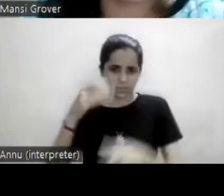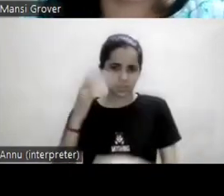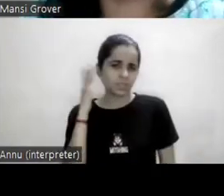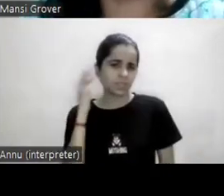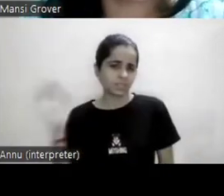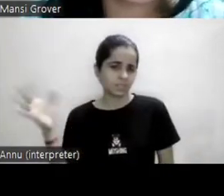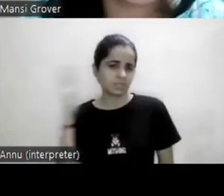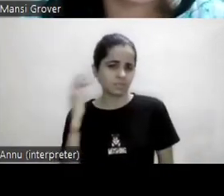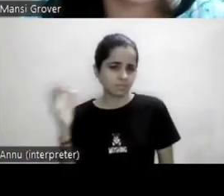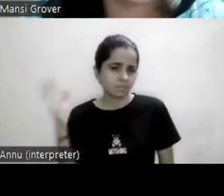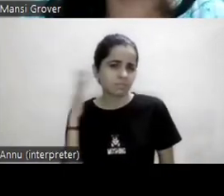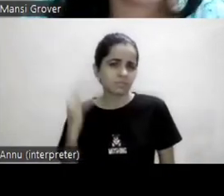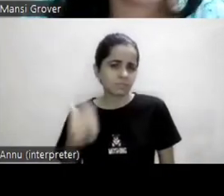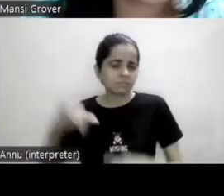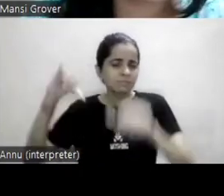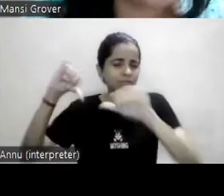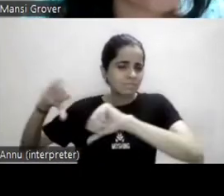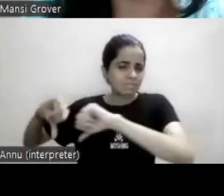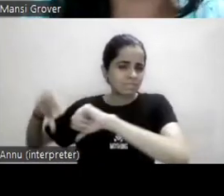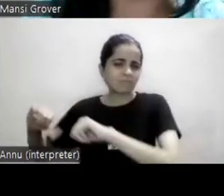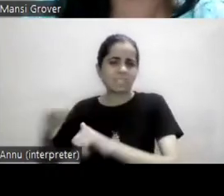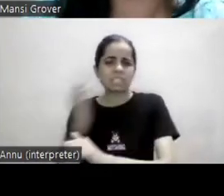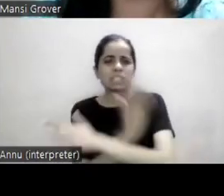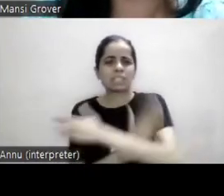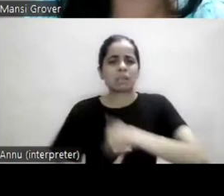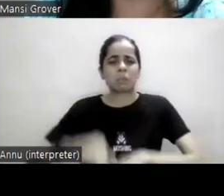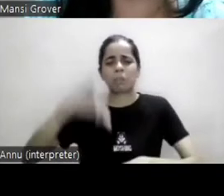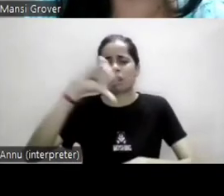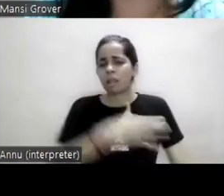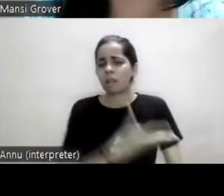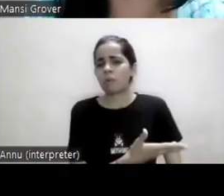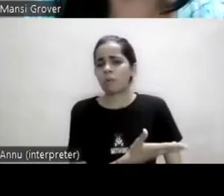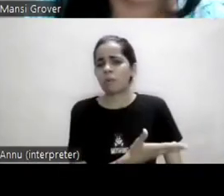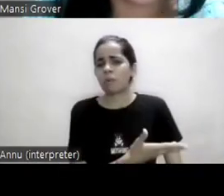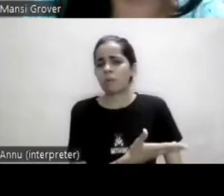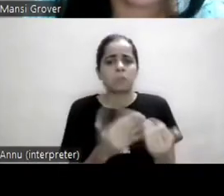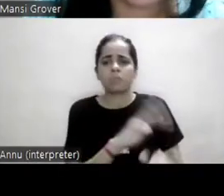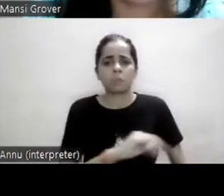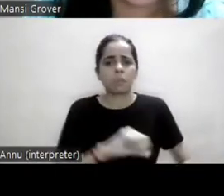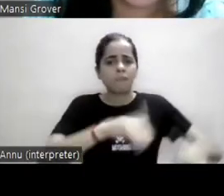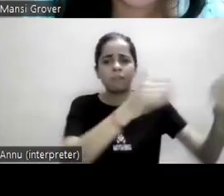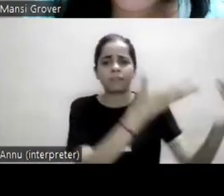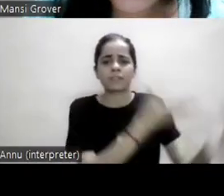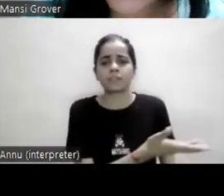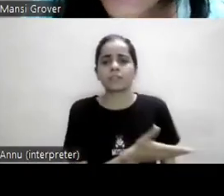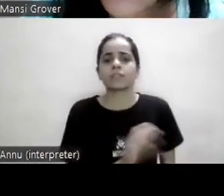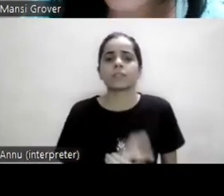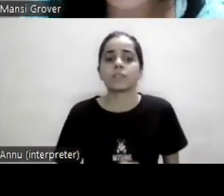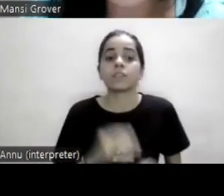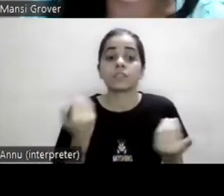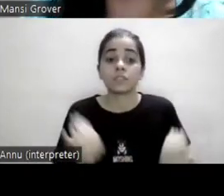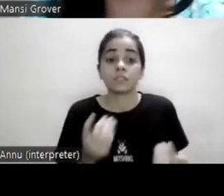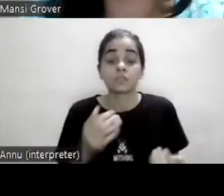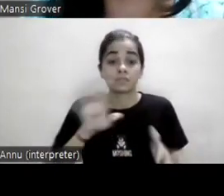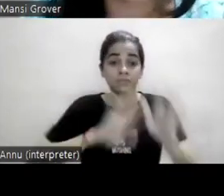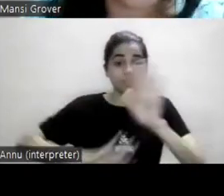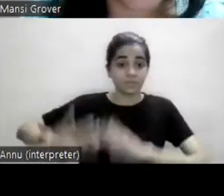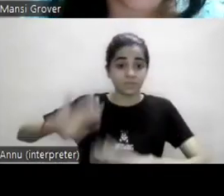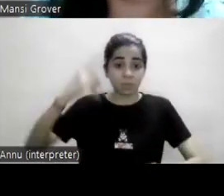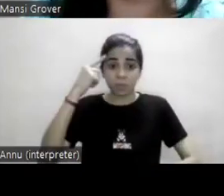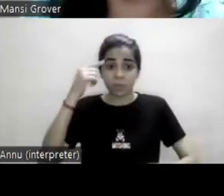a failure to see the role abnormality plays in creating normality. Through creating the illusion